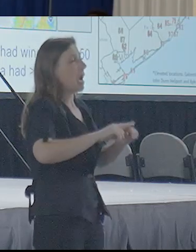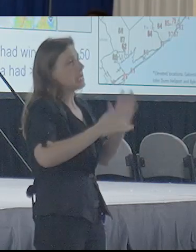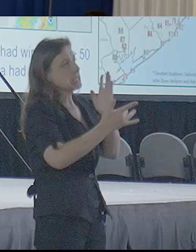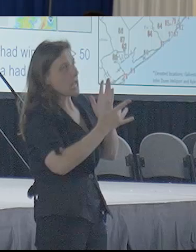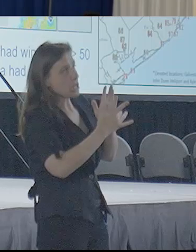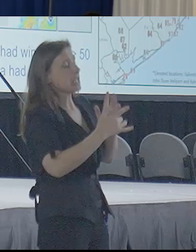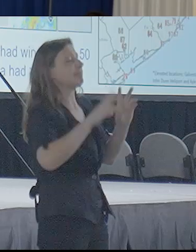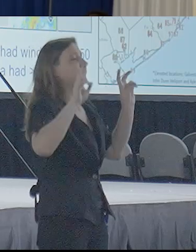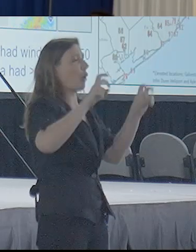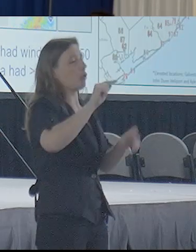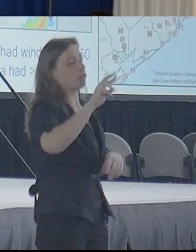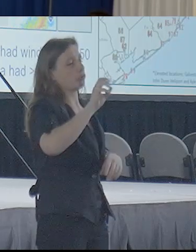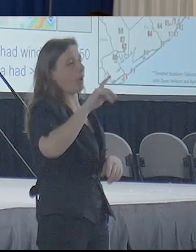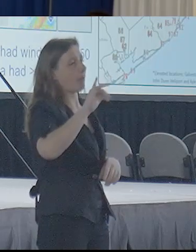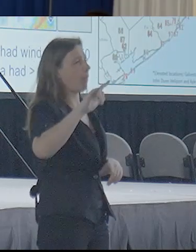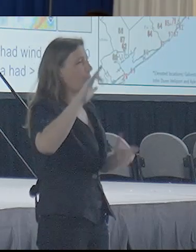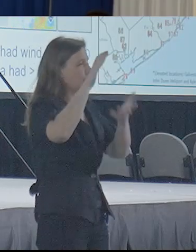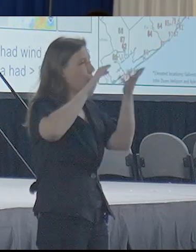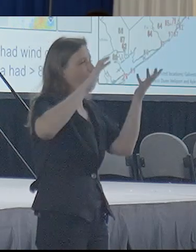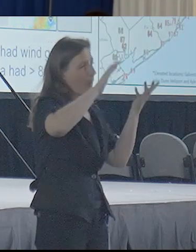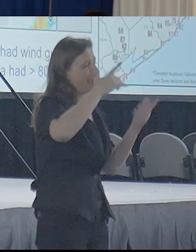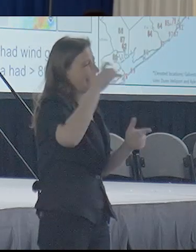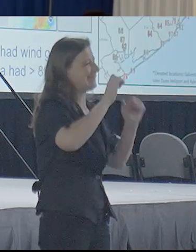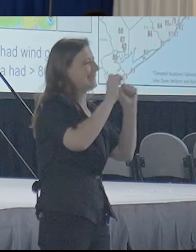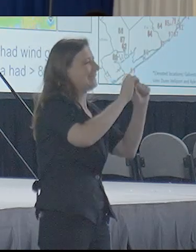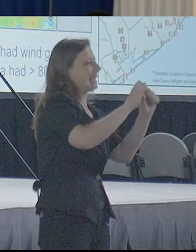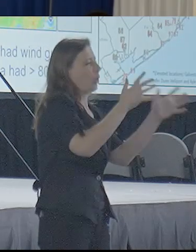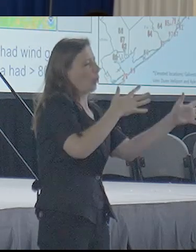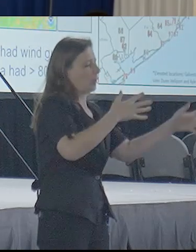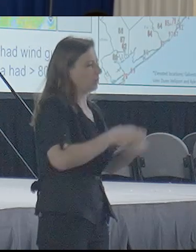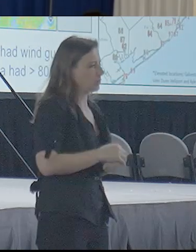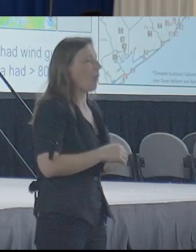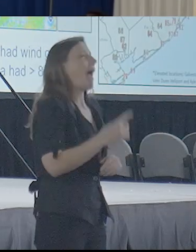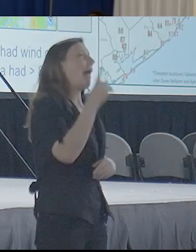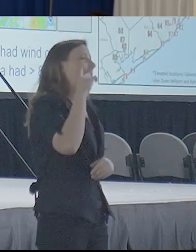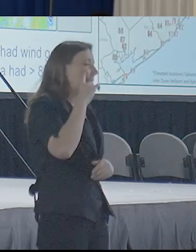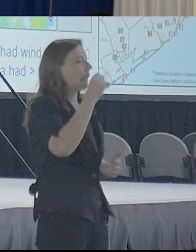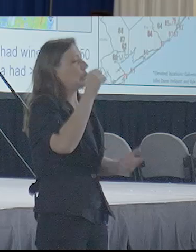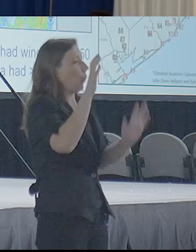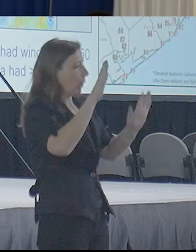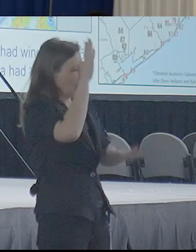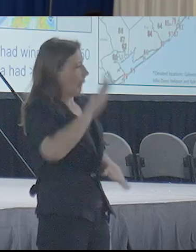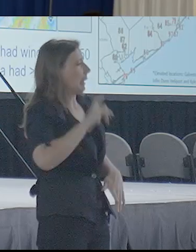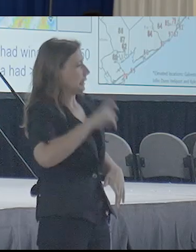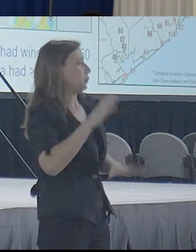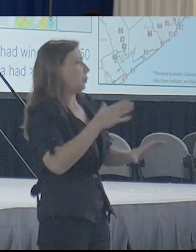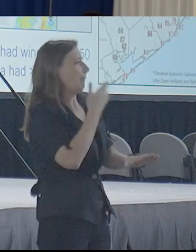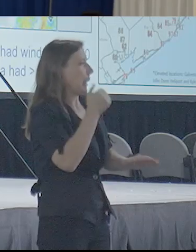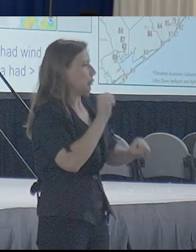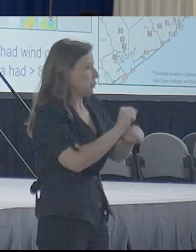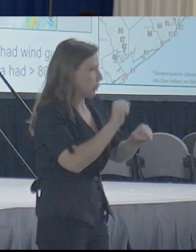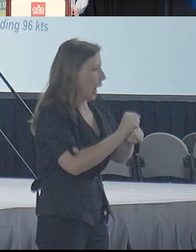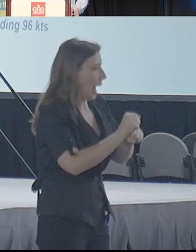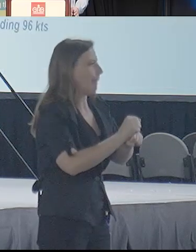measuring against the sustained wind. So we need to do a better job, I think, as a meteorological community, advertising the gust